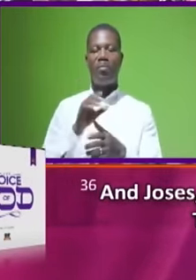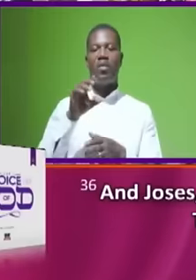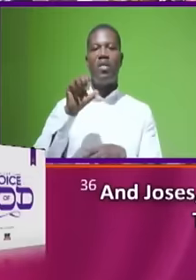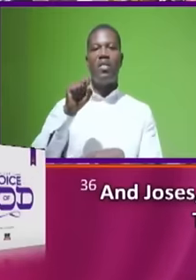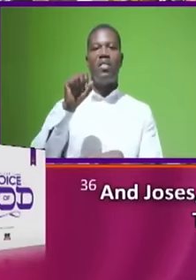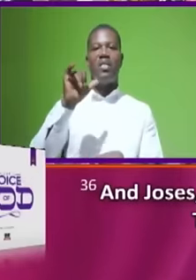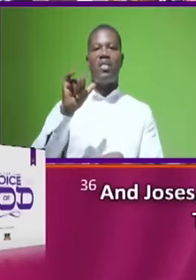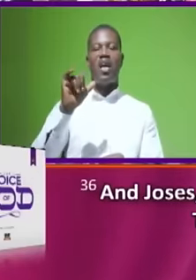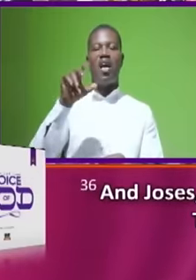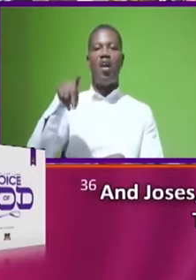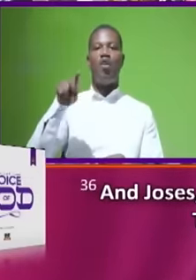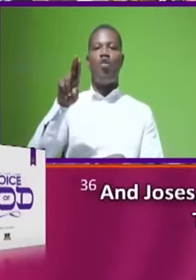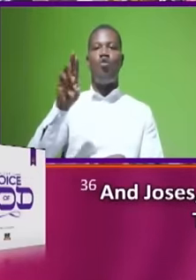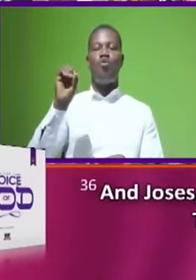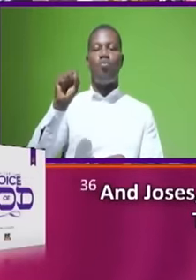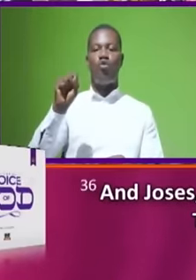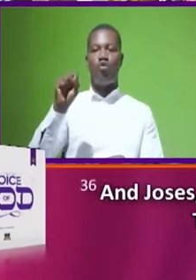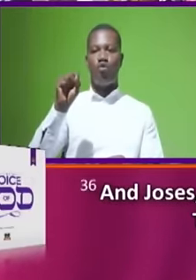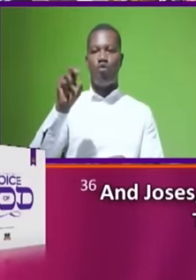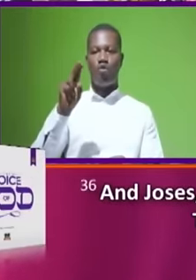And of the country of Cyprus.